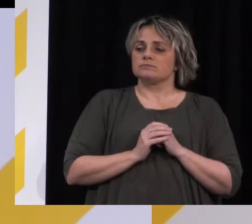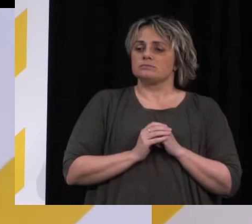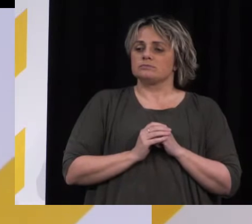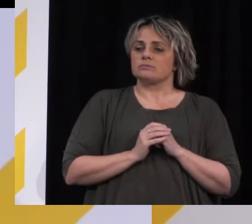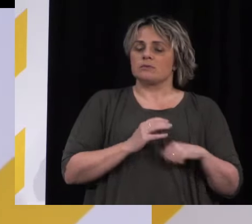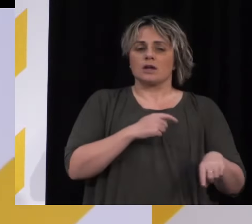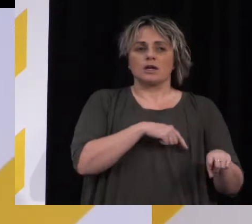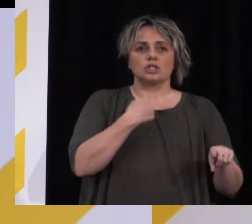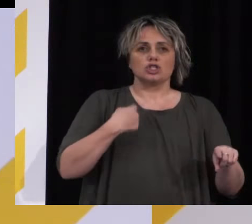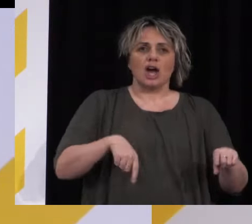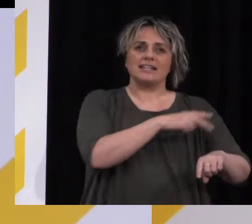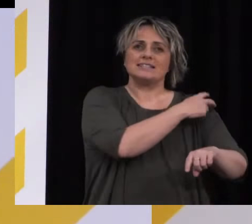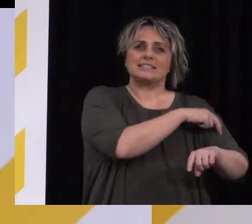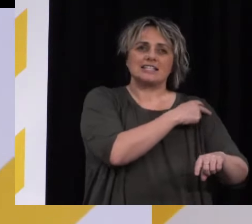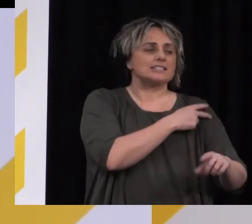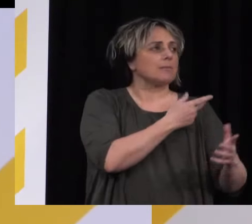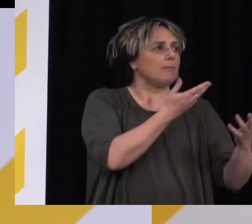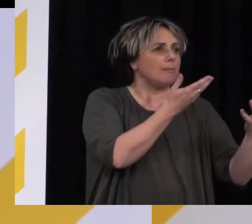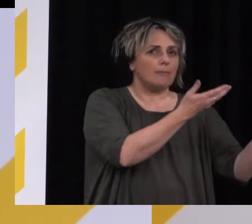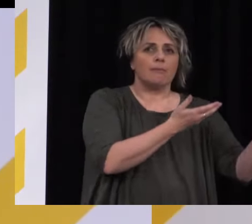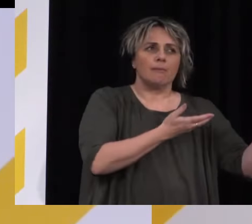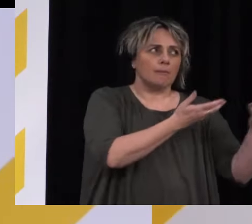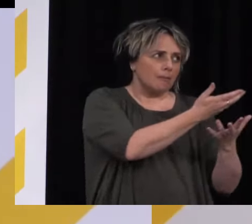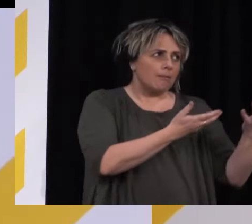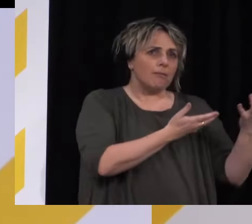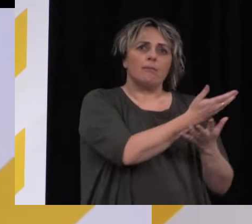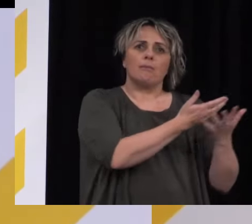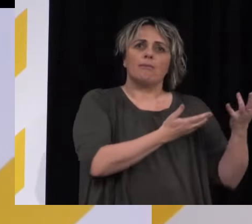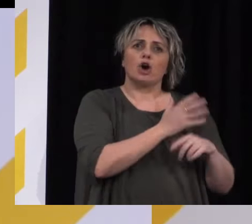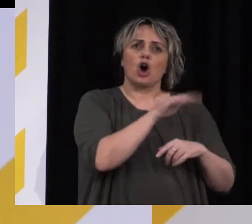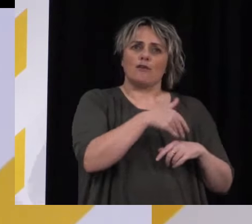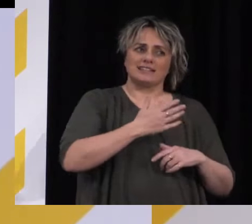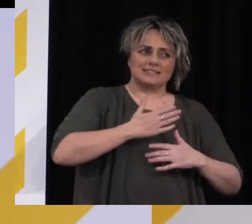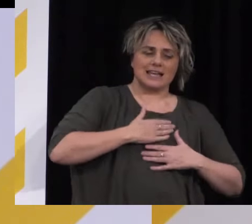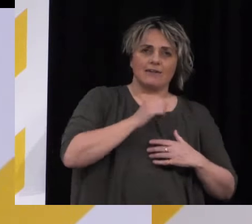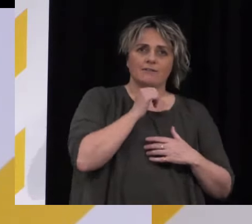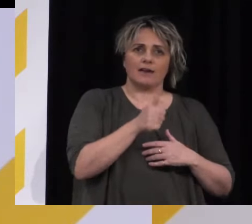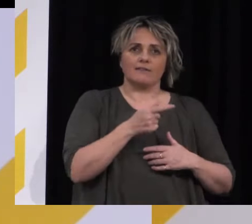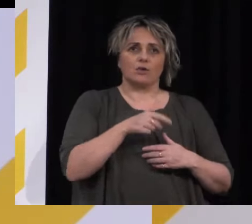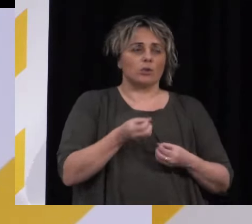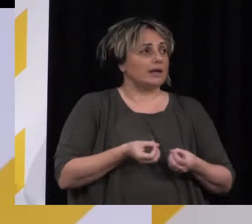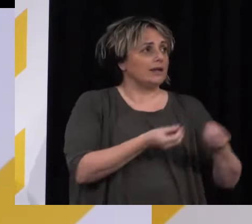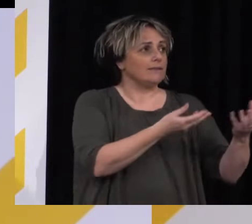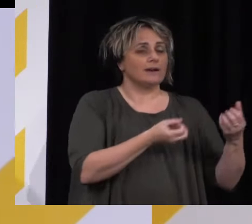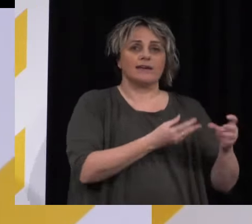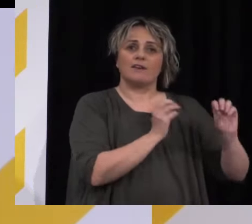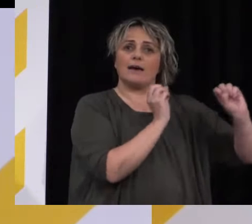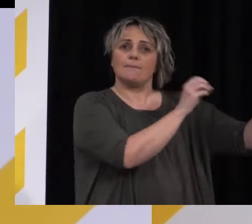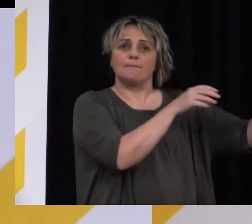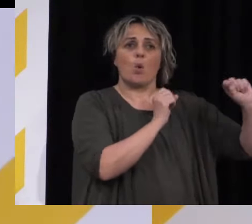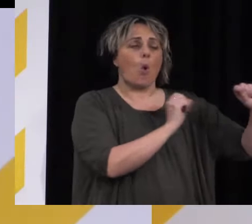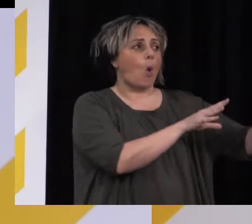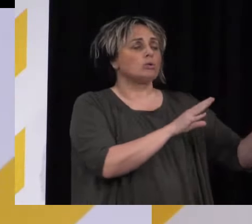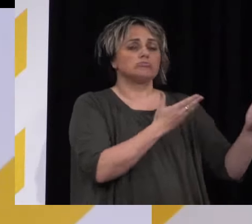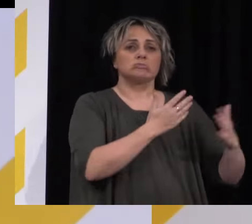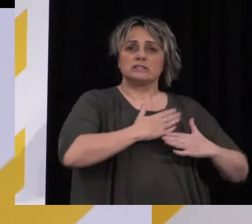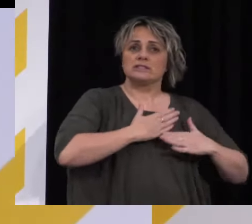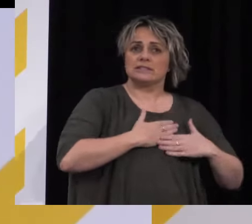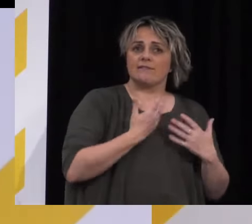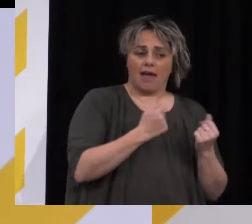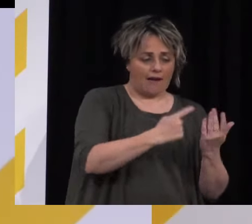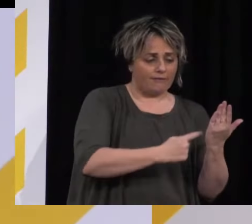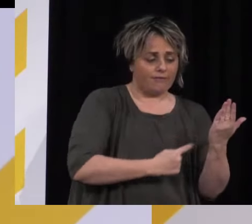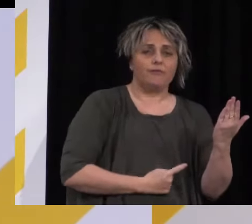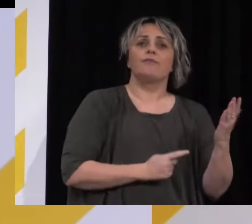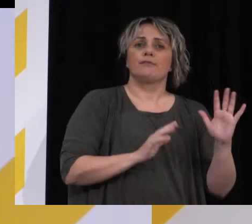Chinese customs officials around ensuring the ongoing safety of imported products. So no suggestion of that, and I've received no advice